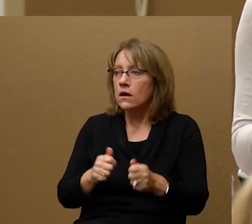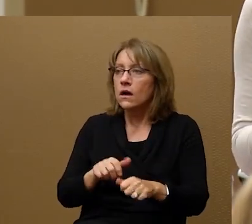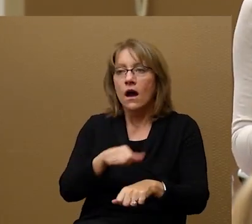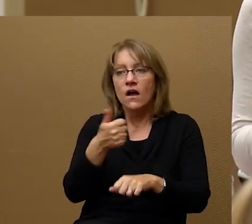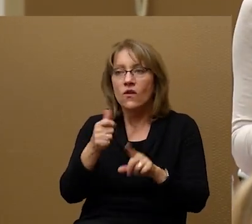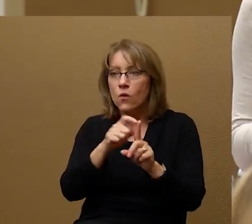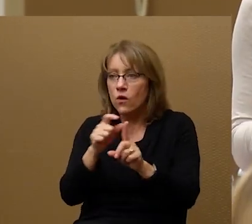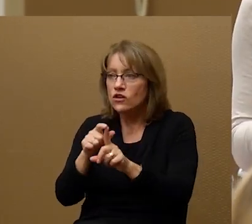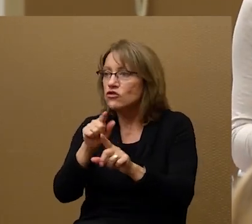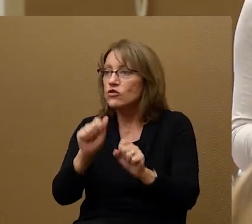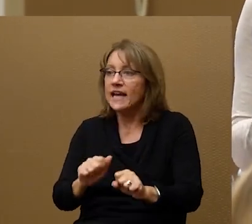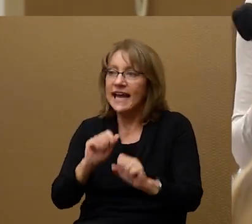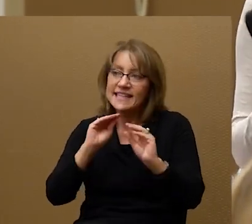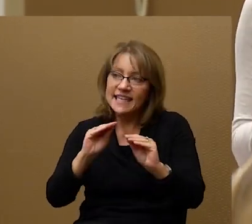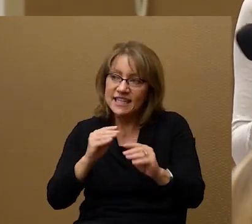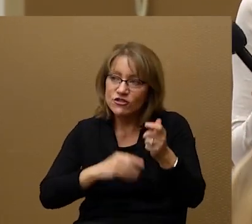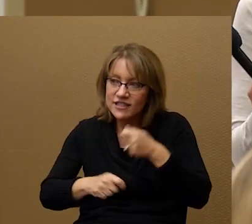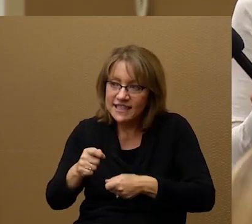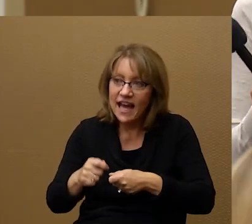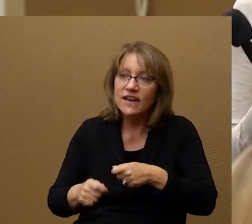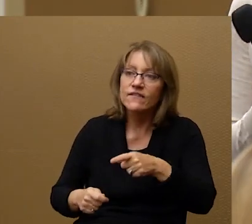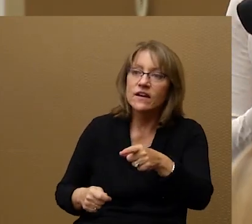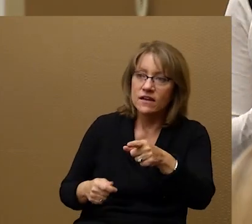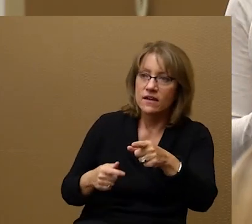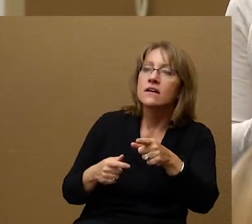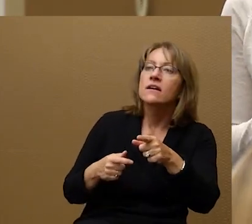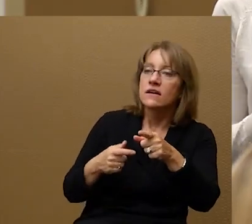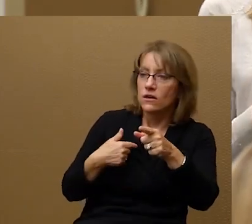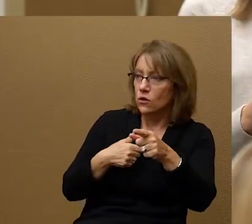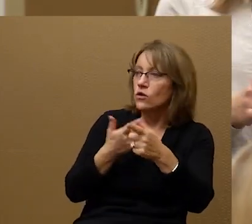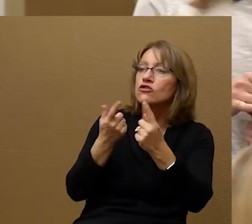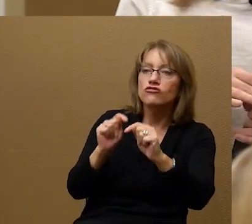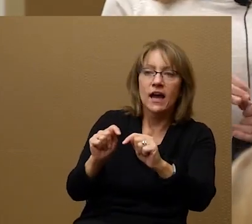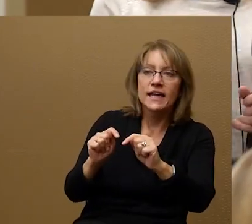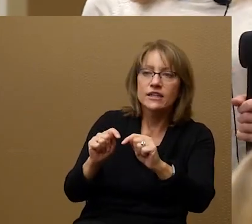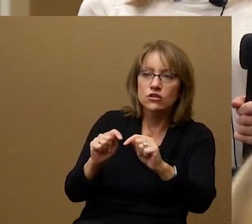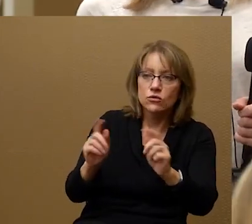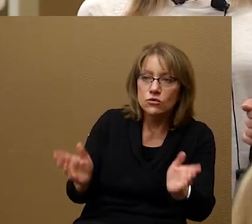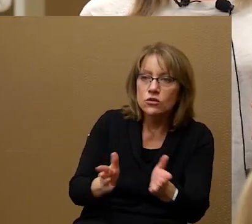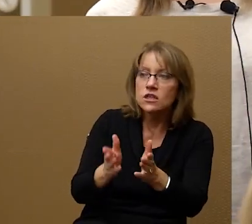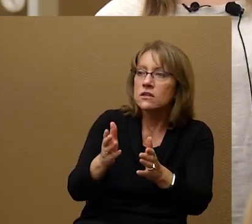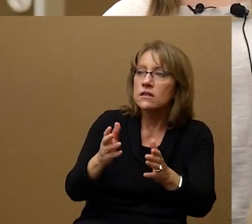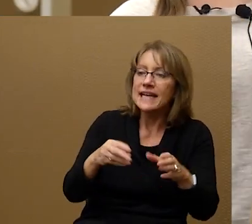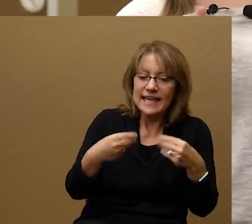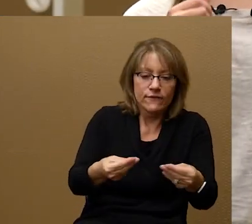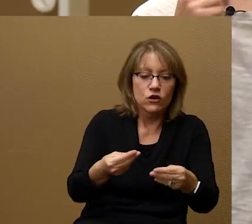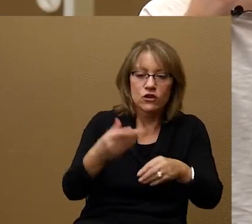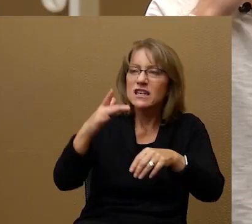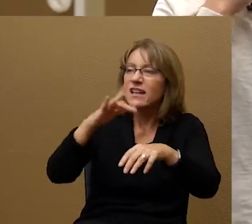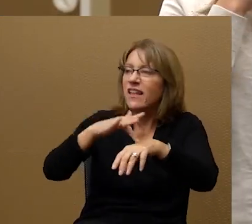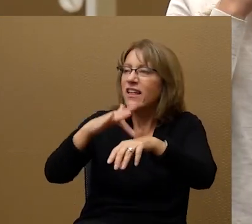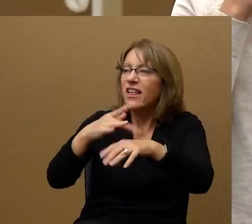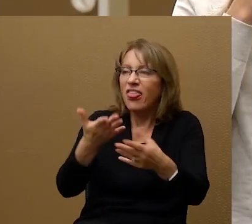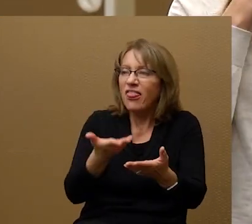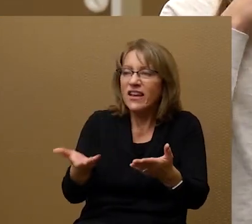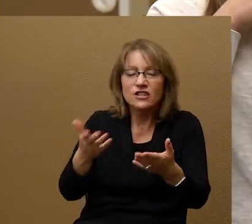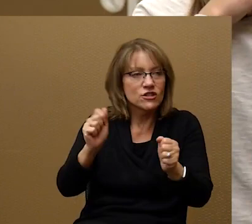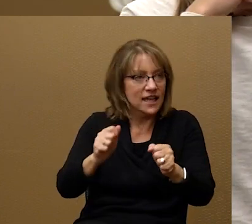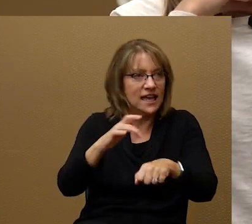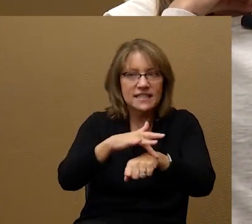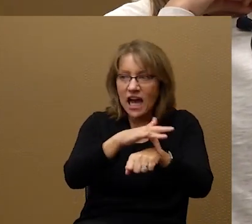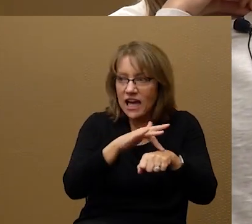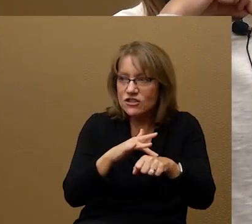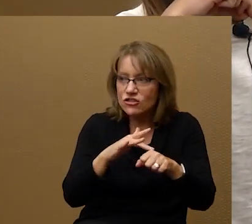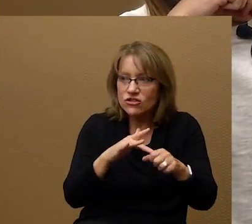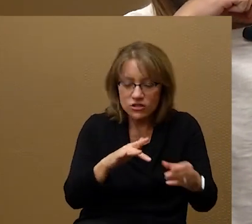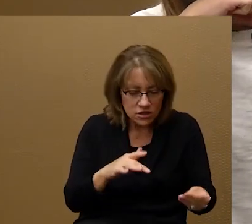you can teach her that? Trying to connect these tactile manipulatives to a feeling that she